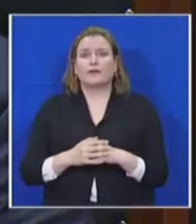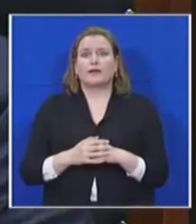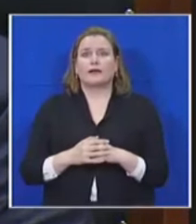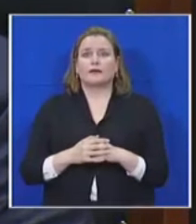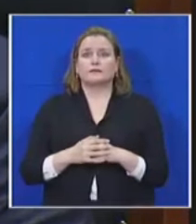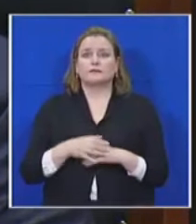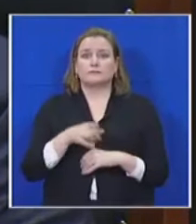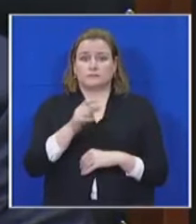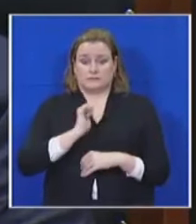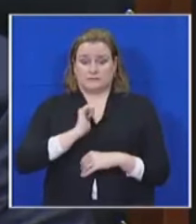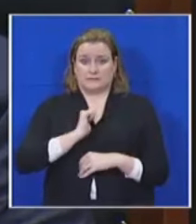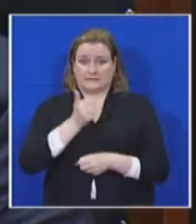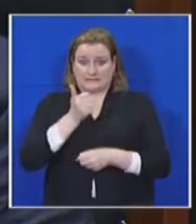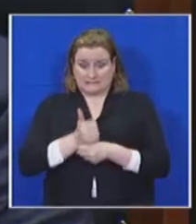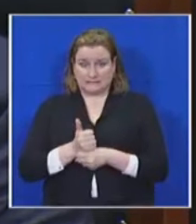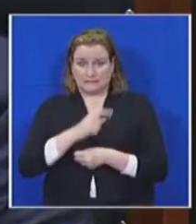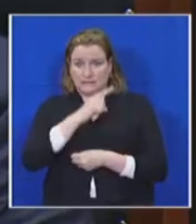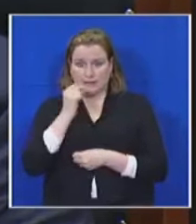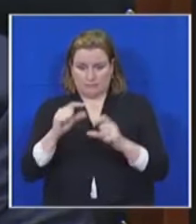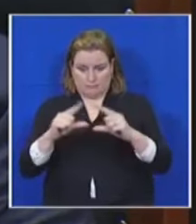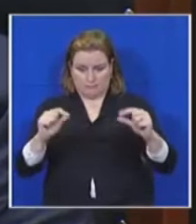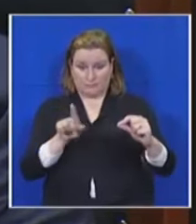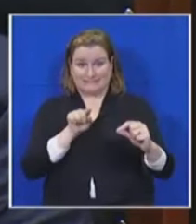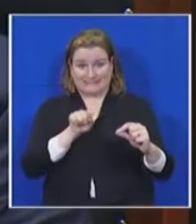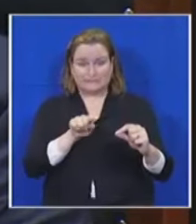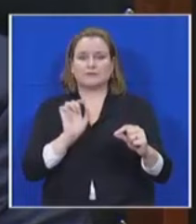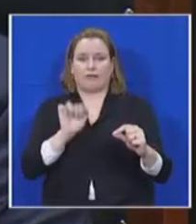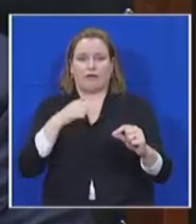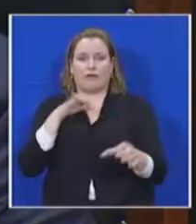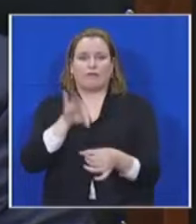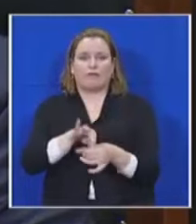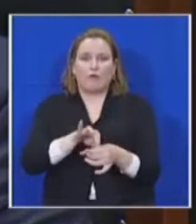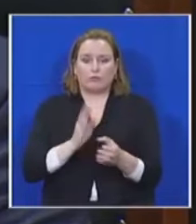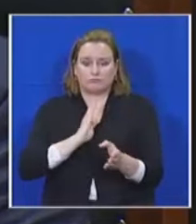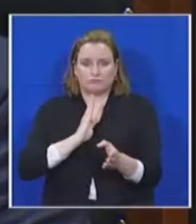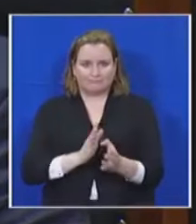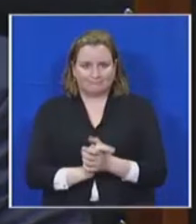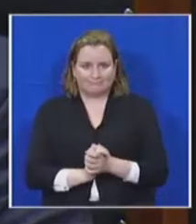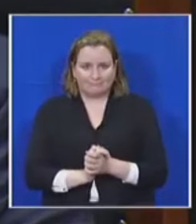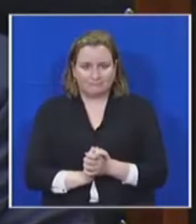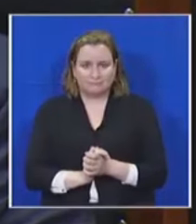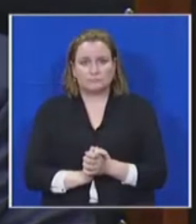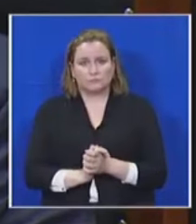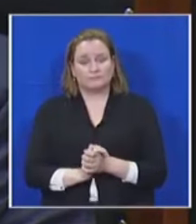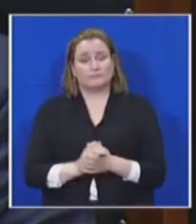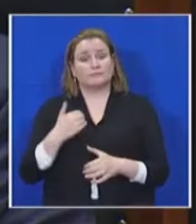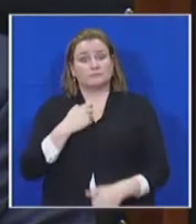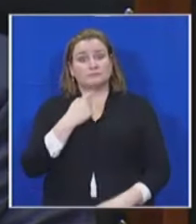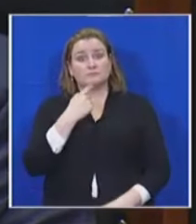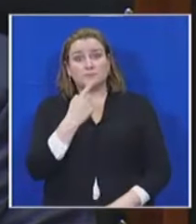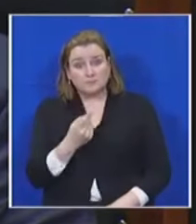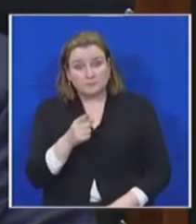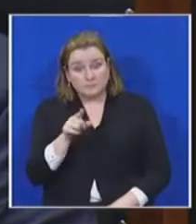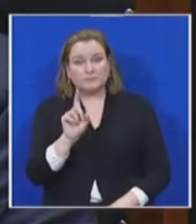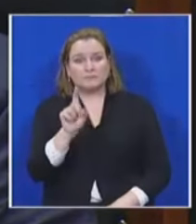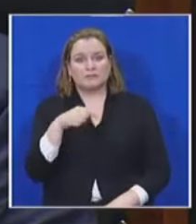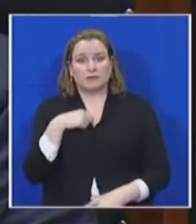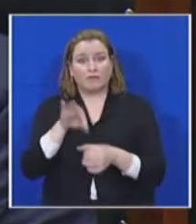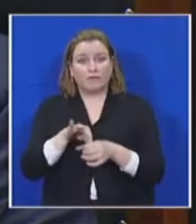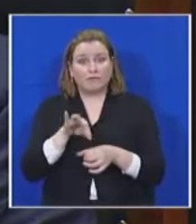only vote from their allocated seats. When requested to do so, members must simply indicate their vote by pressing